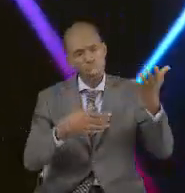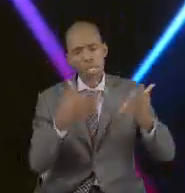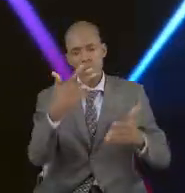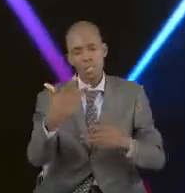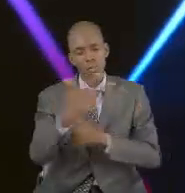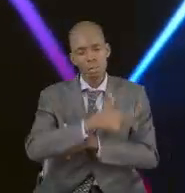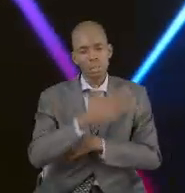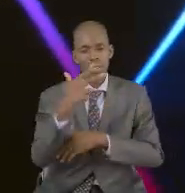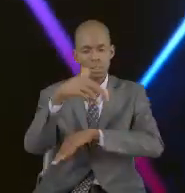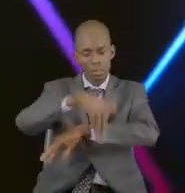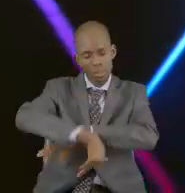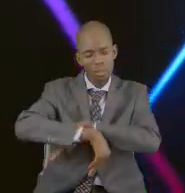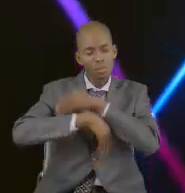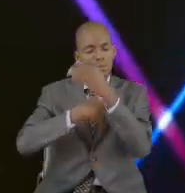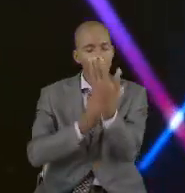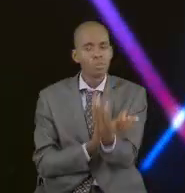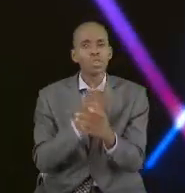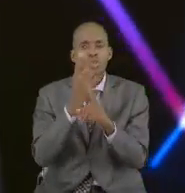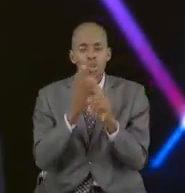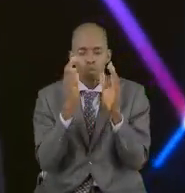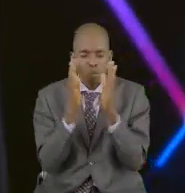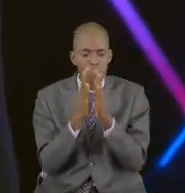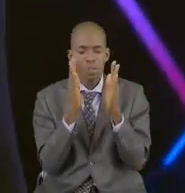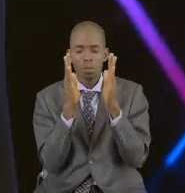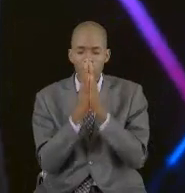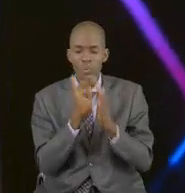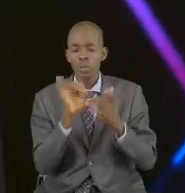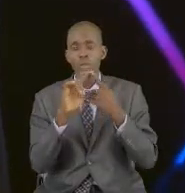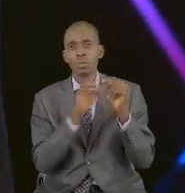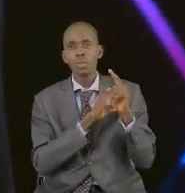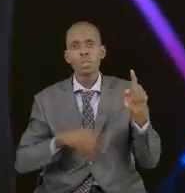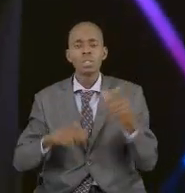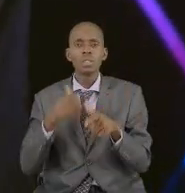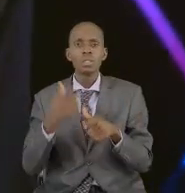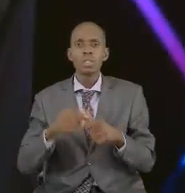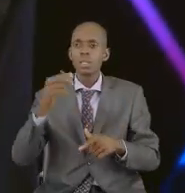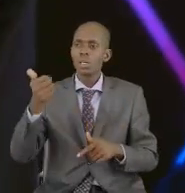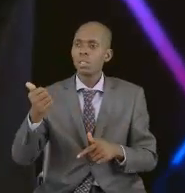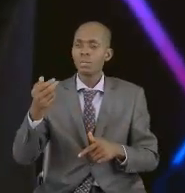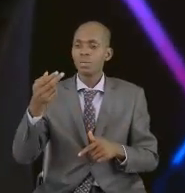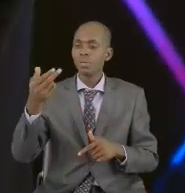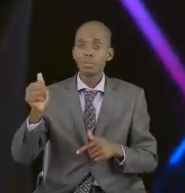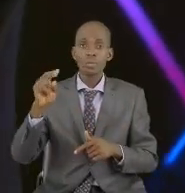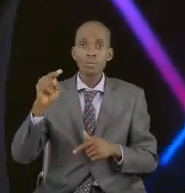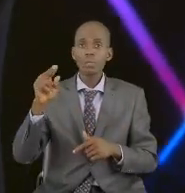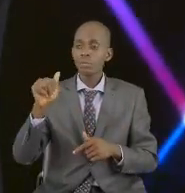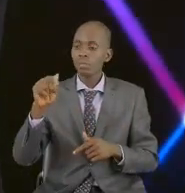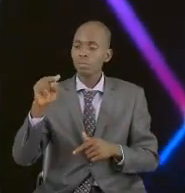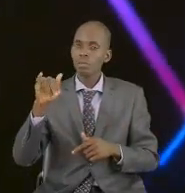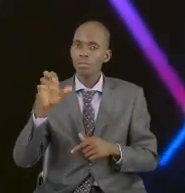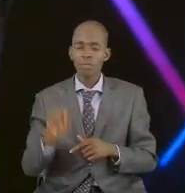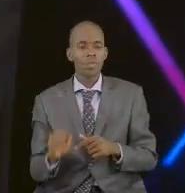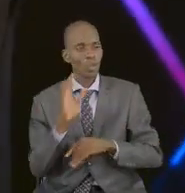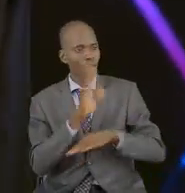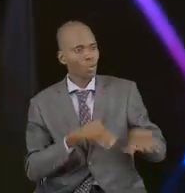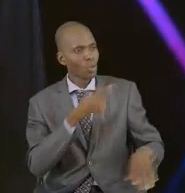and three nights, just praying unto the Lord. And then Ananias came to him. He had been converted. Said, Brother Saul,